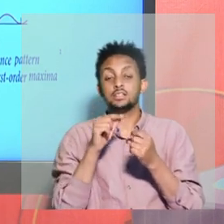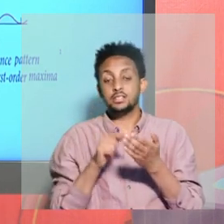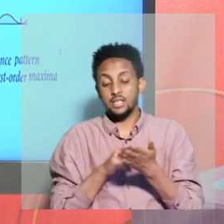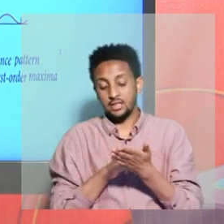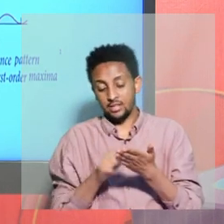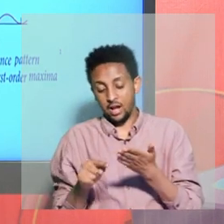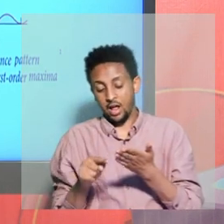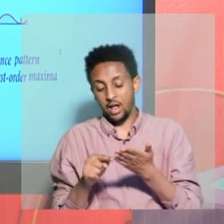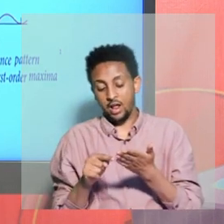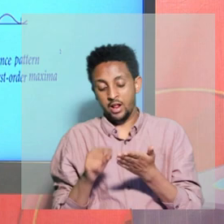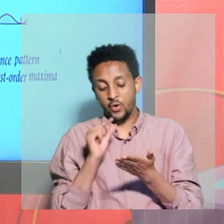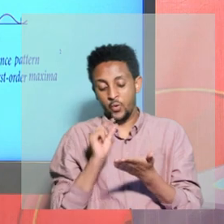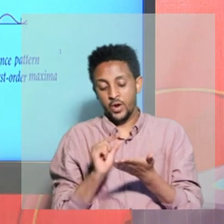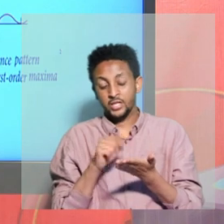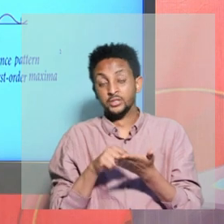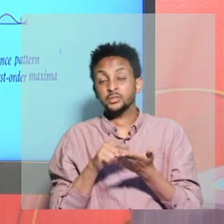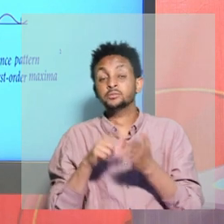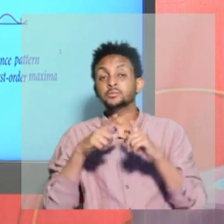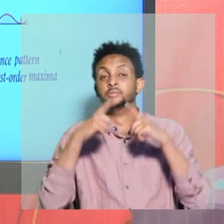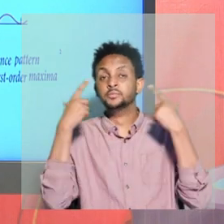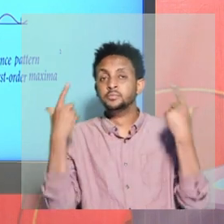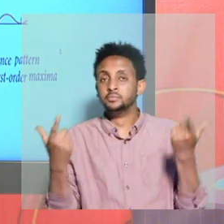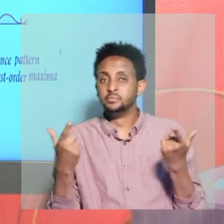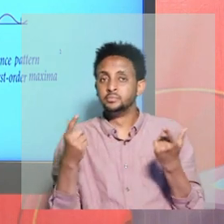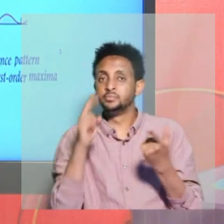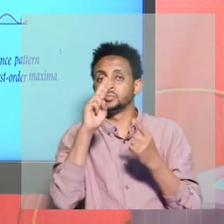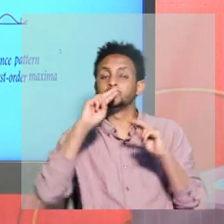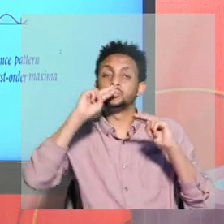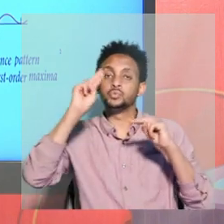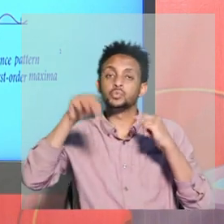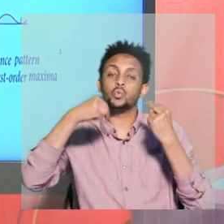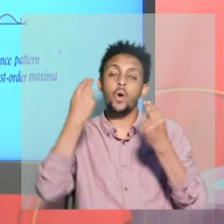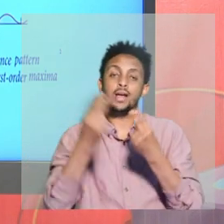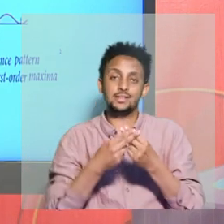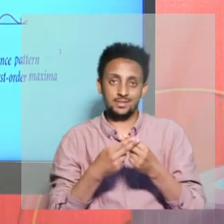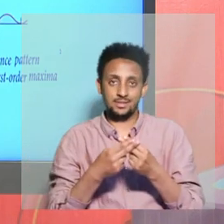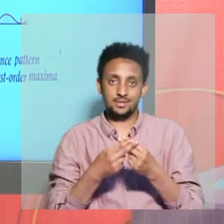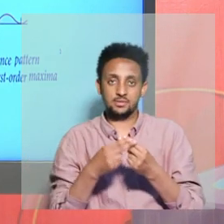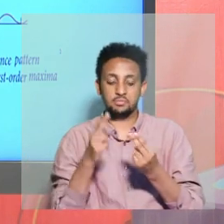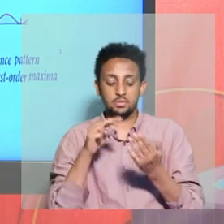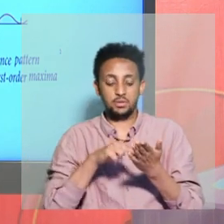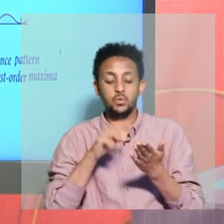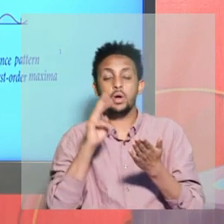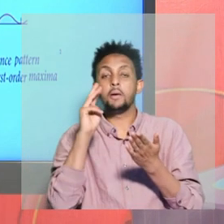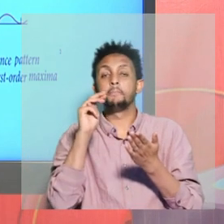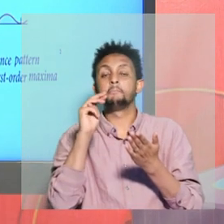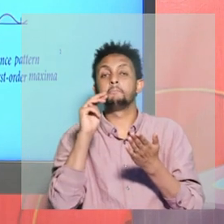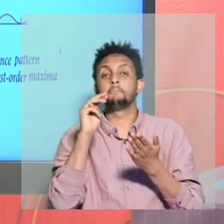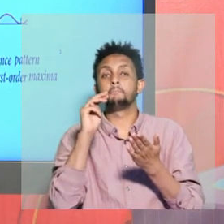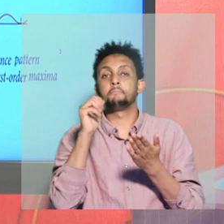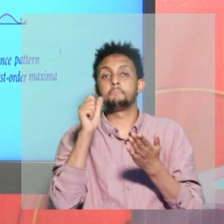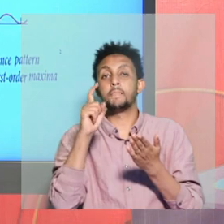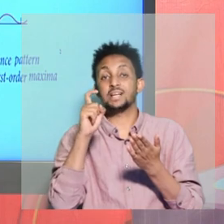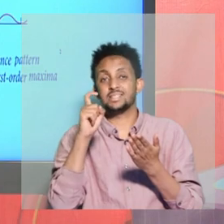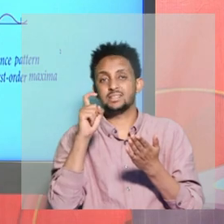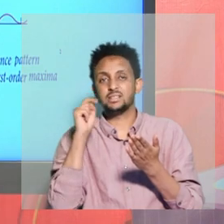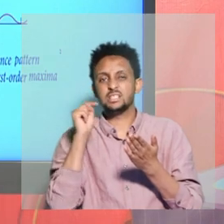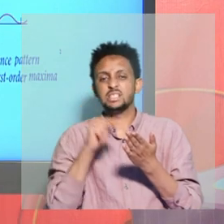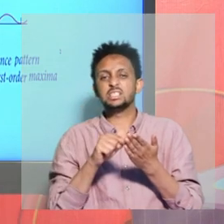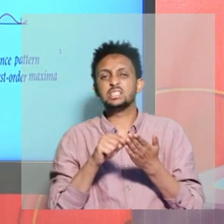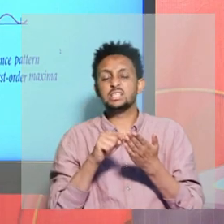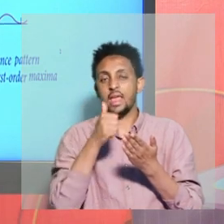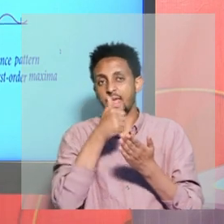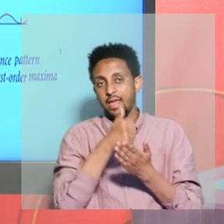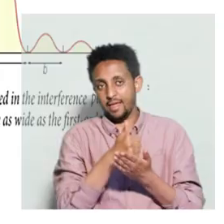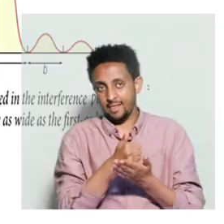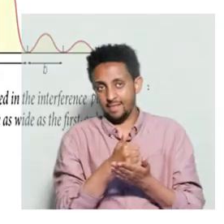which width is larger or twice as that of first order maxima. For example, the distance of the first order maxima